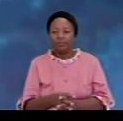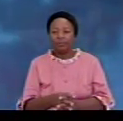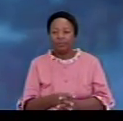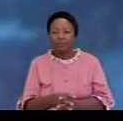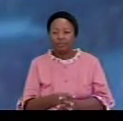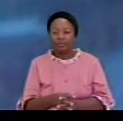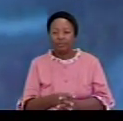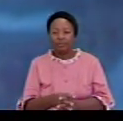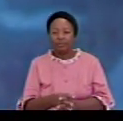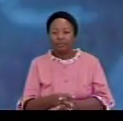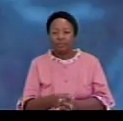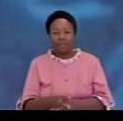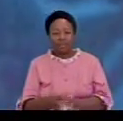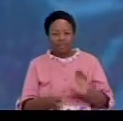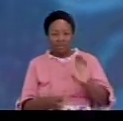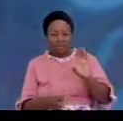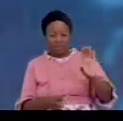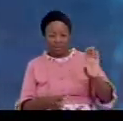See,